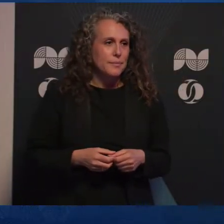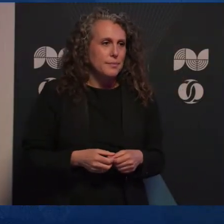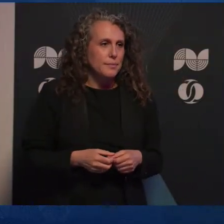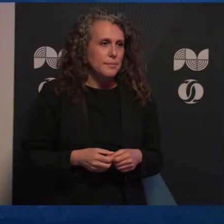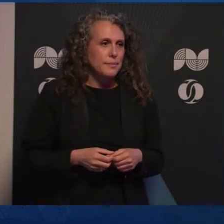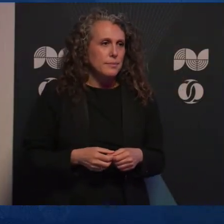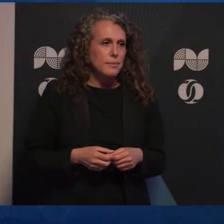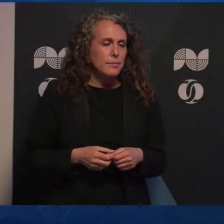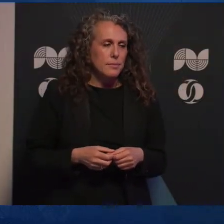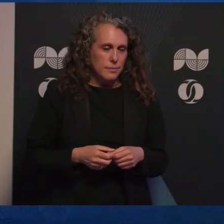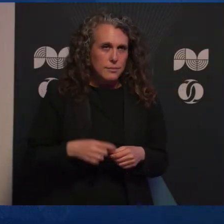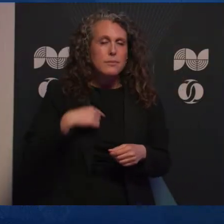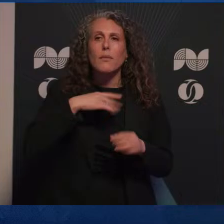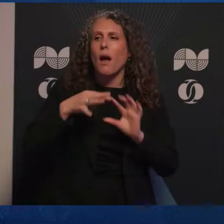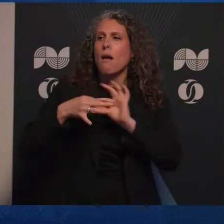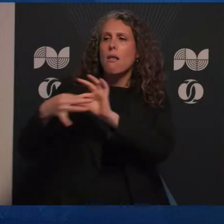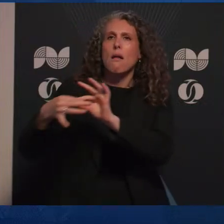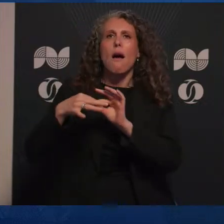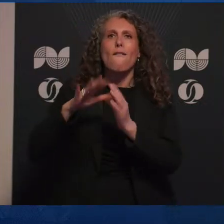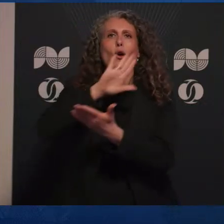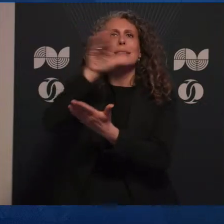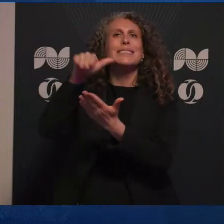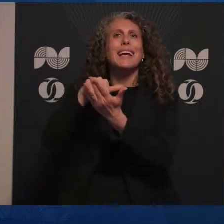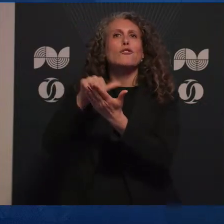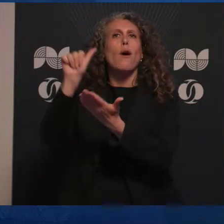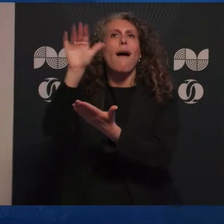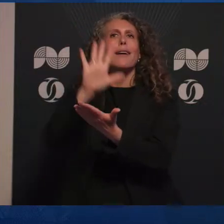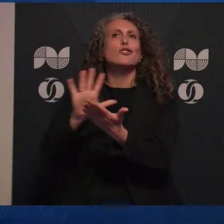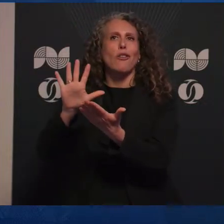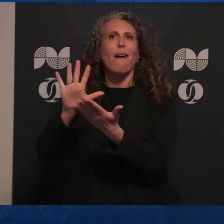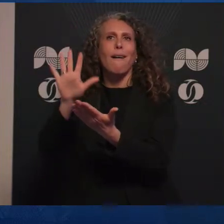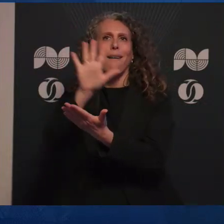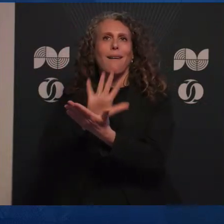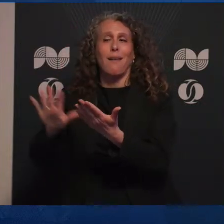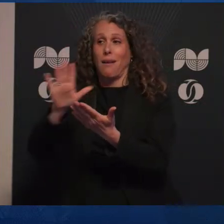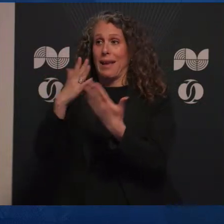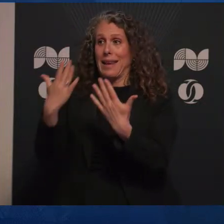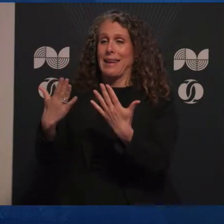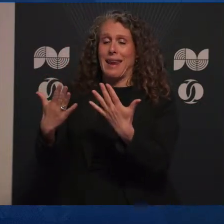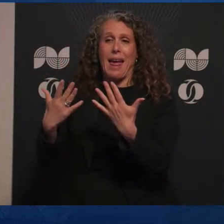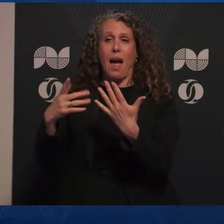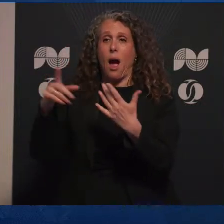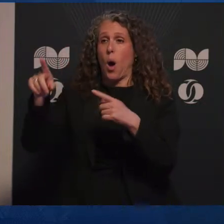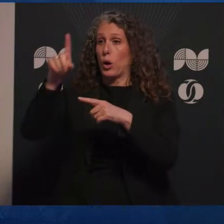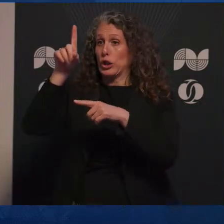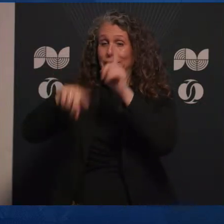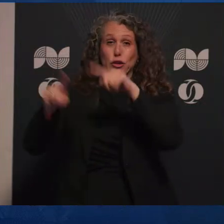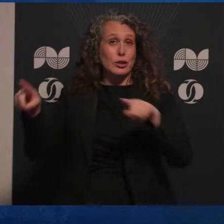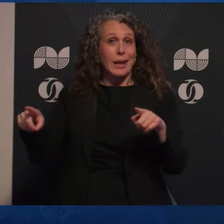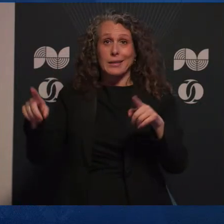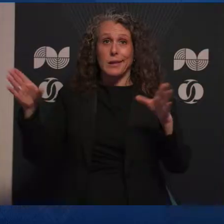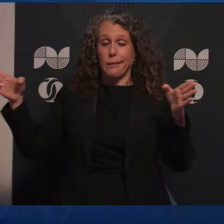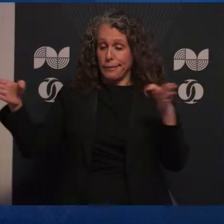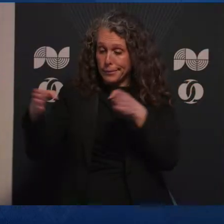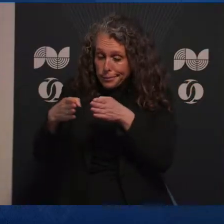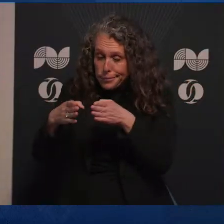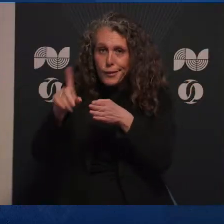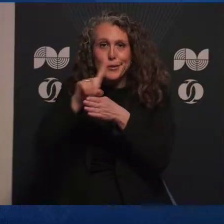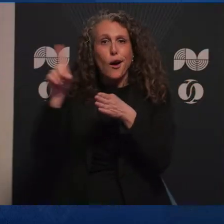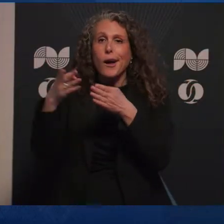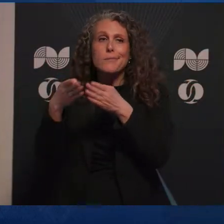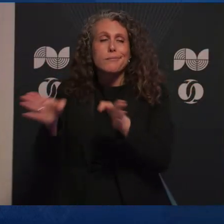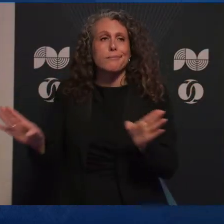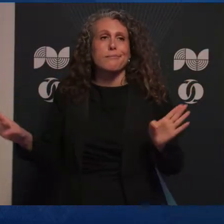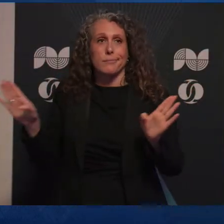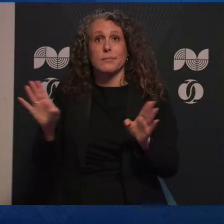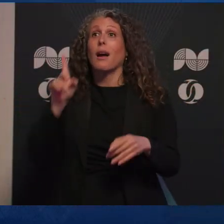Asia, which is a region struggling with the immense challenge of diversification. And in my naive mind, when joining